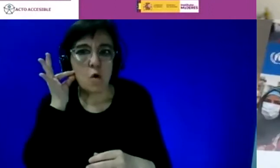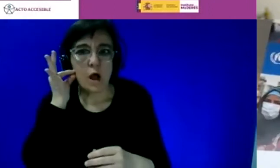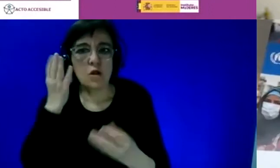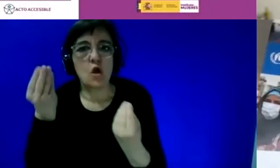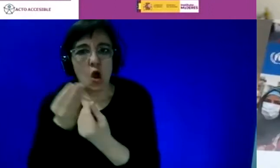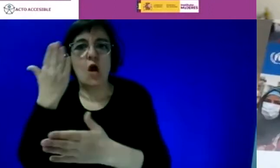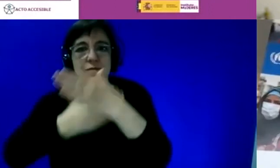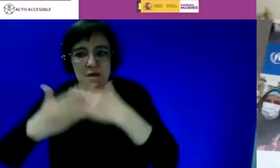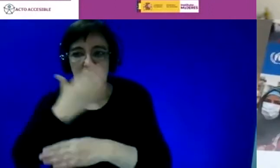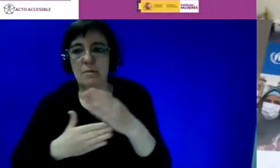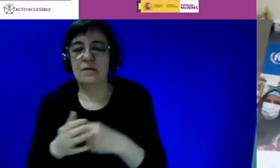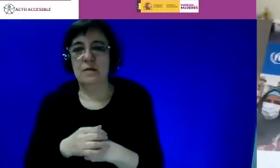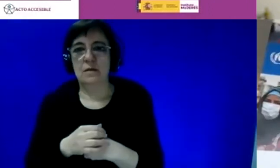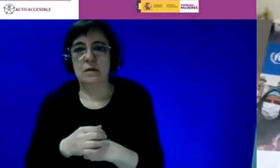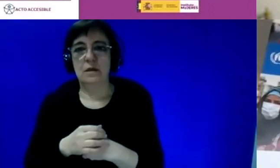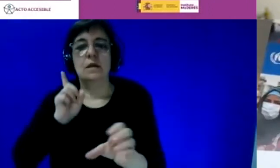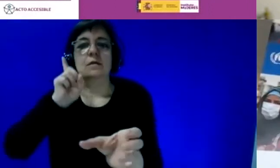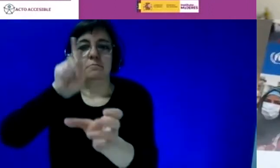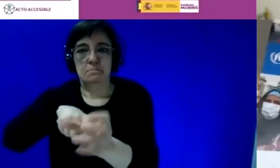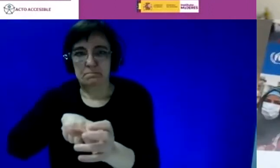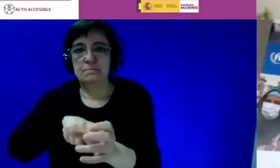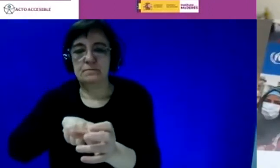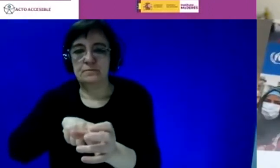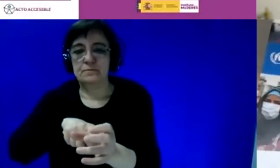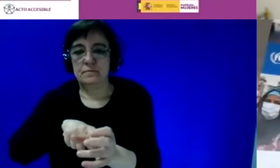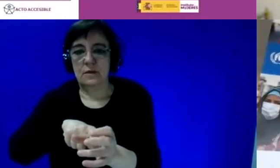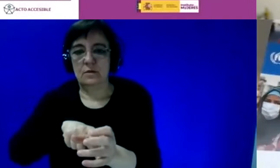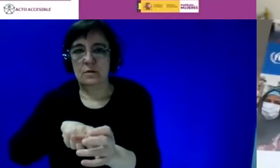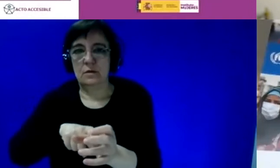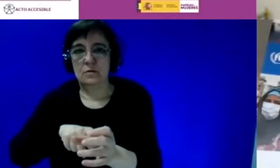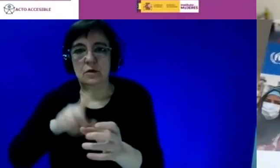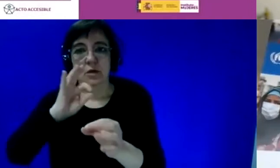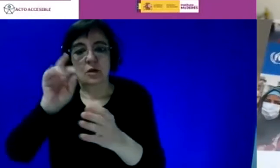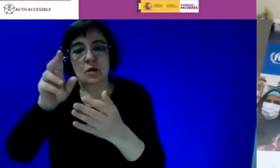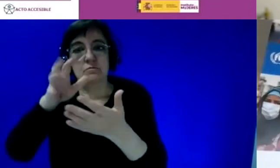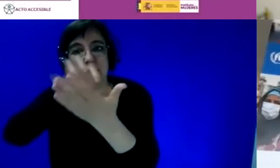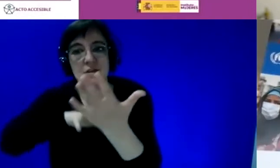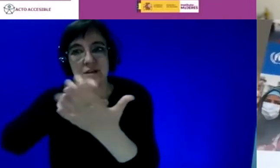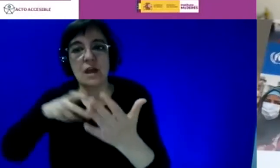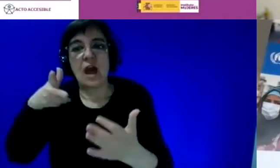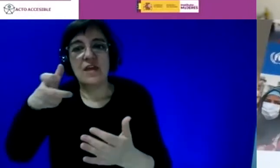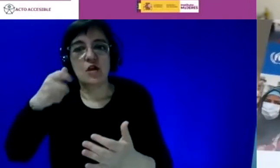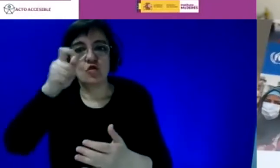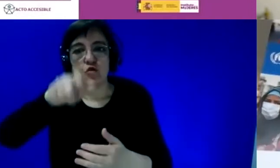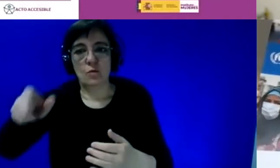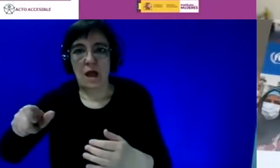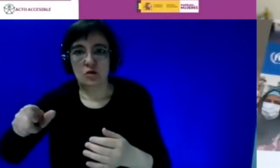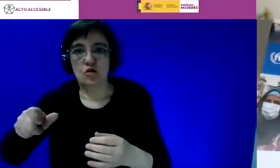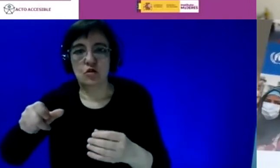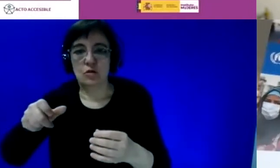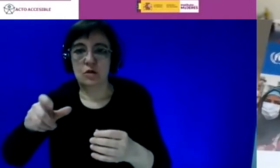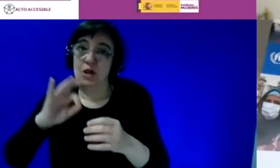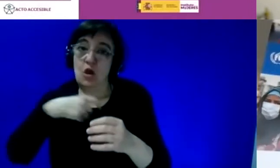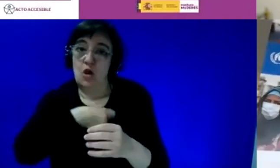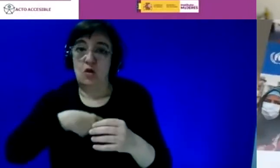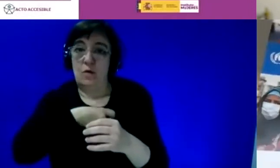Human Rights Treaty body, other than, of course, the convention itself on the rights of persons with disabilities. So congratulations, Anna, and thank you for